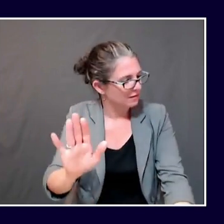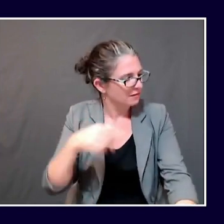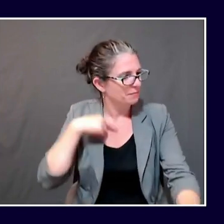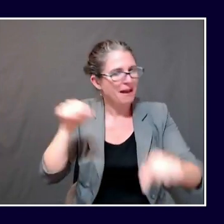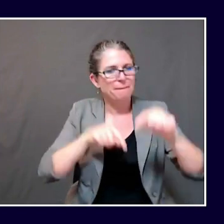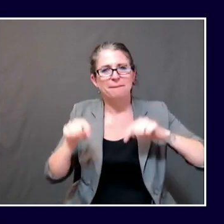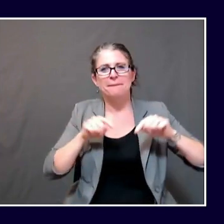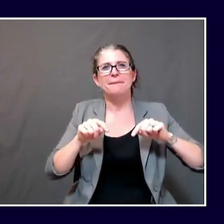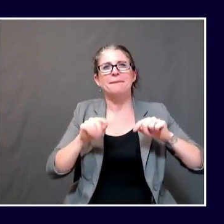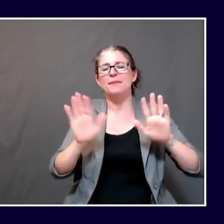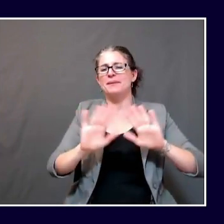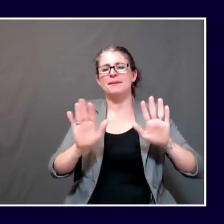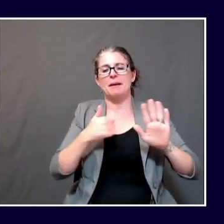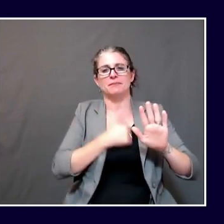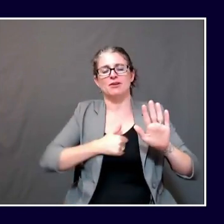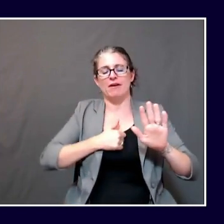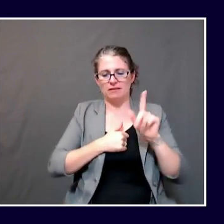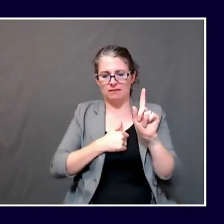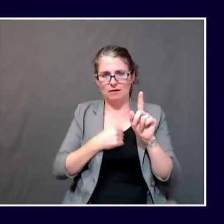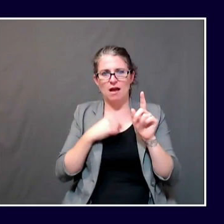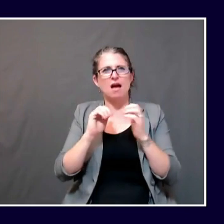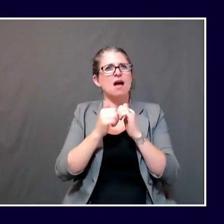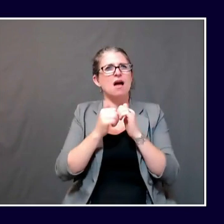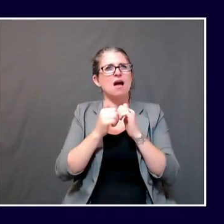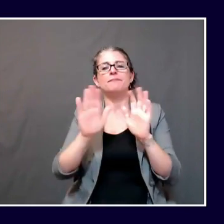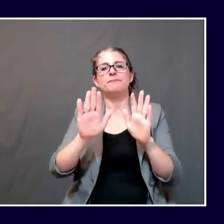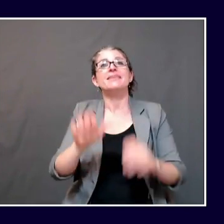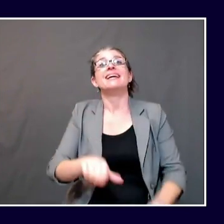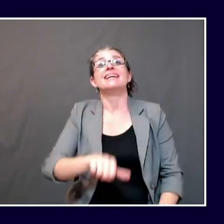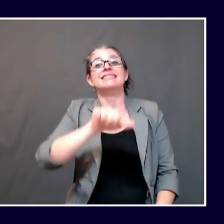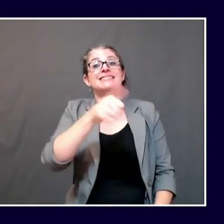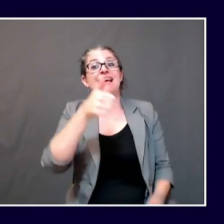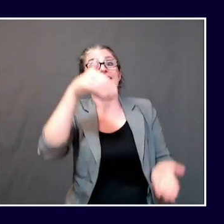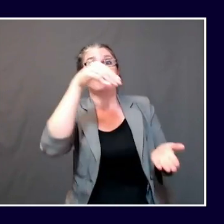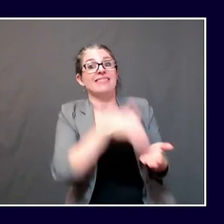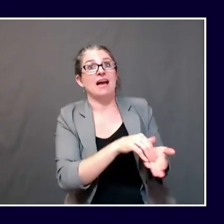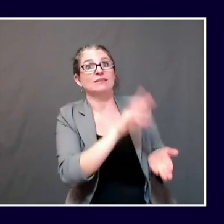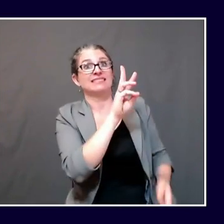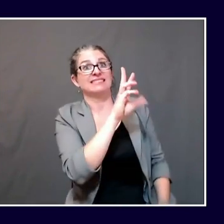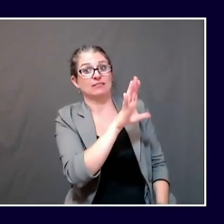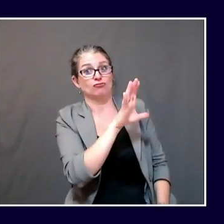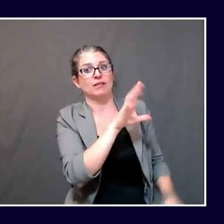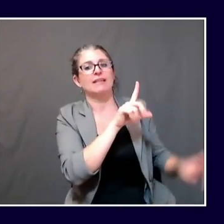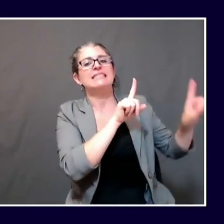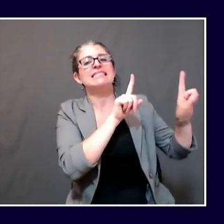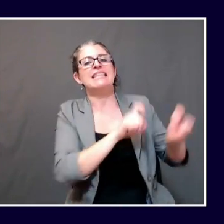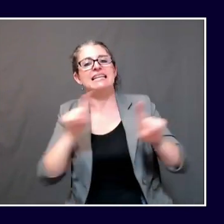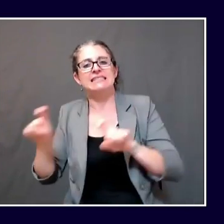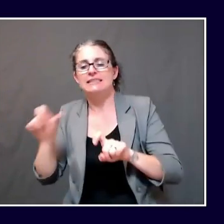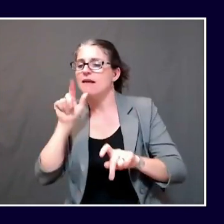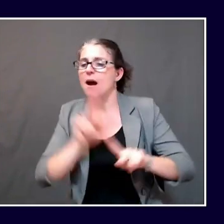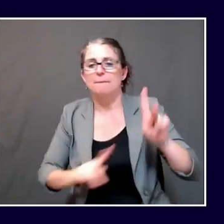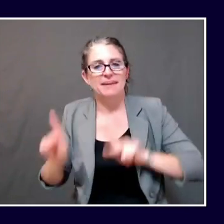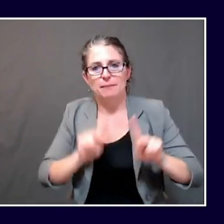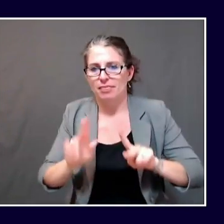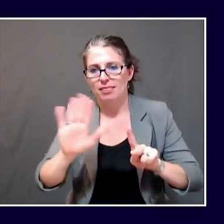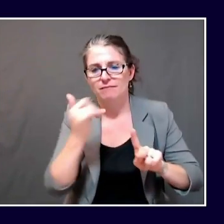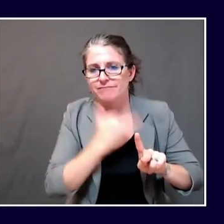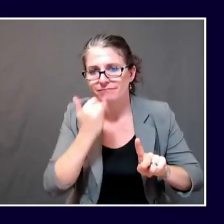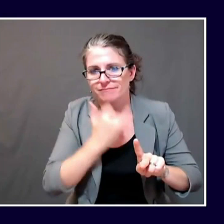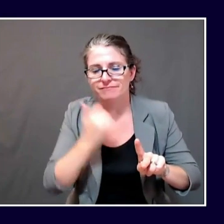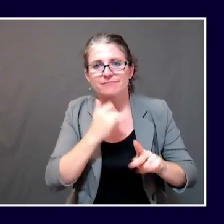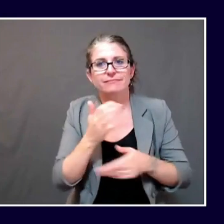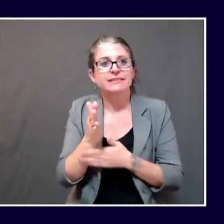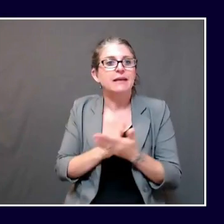Apologies for that. There have been 10,600 tests among individuals who have listed